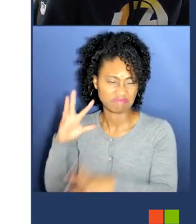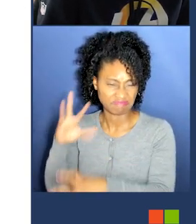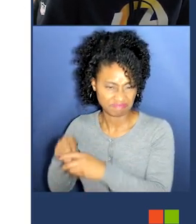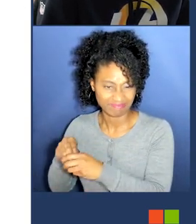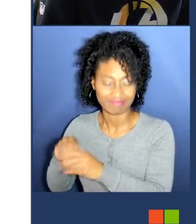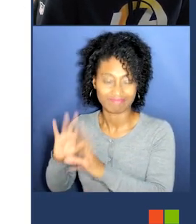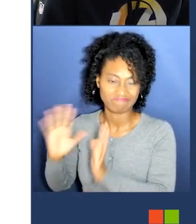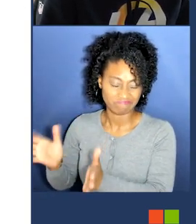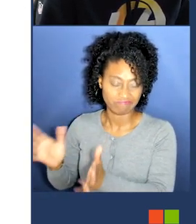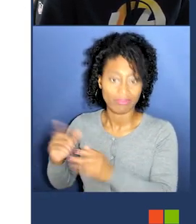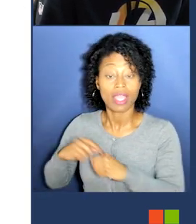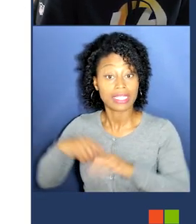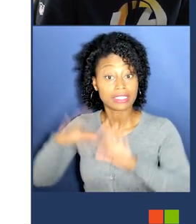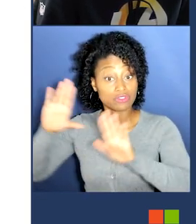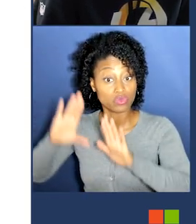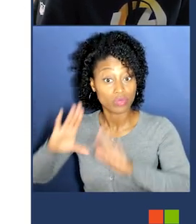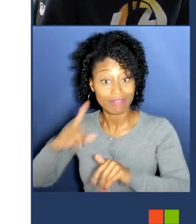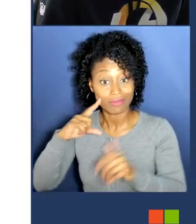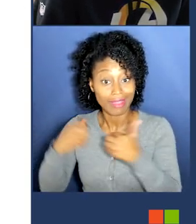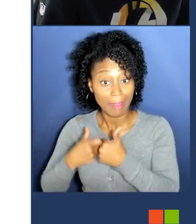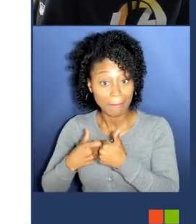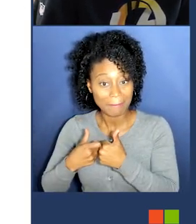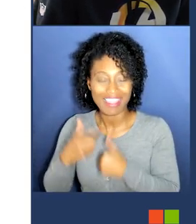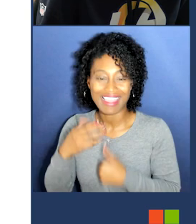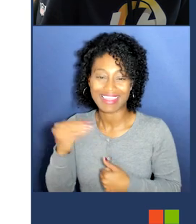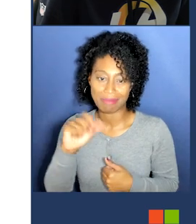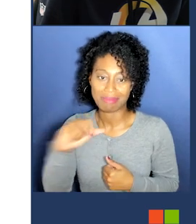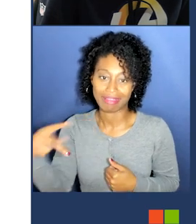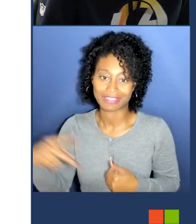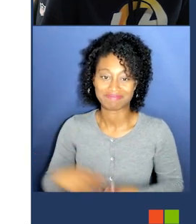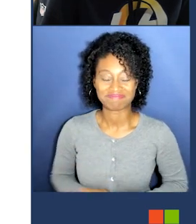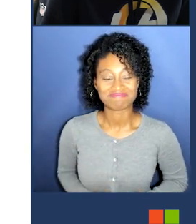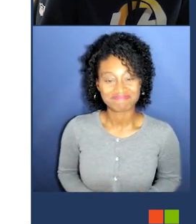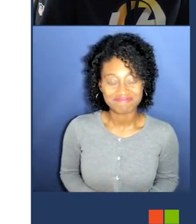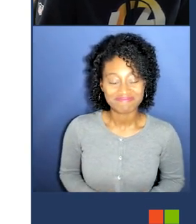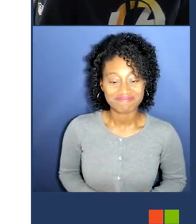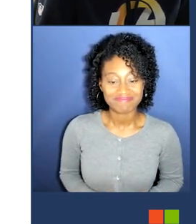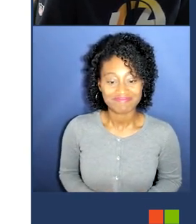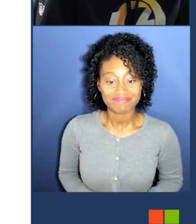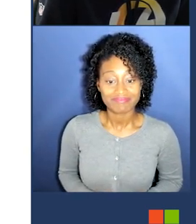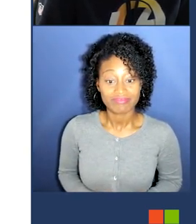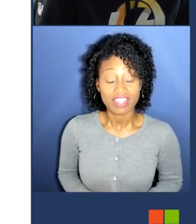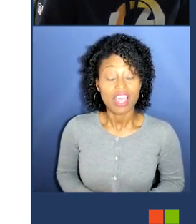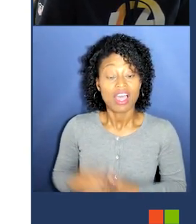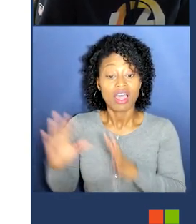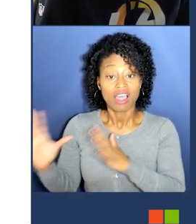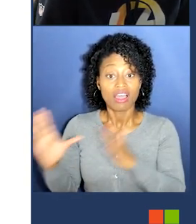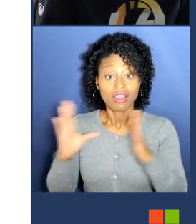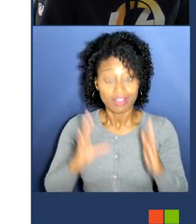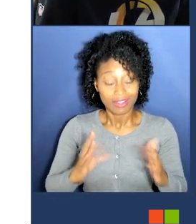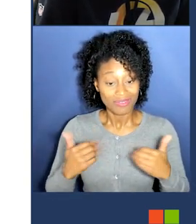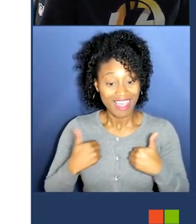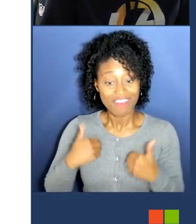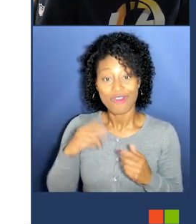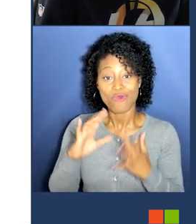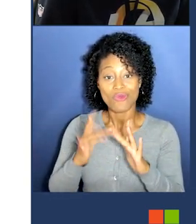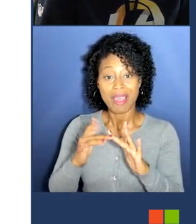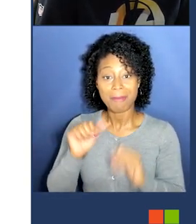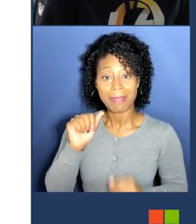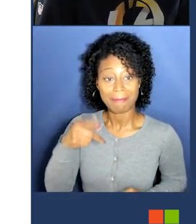which makes it very great for gaming, game applications. And then we also have a web